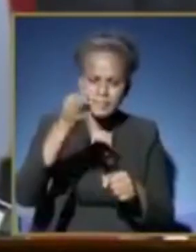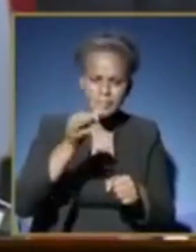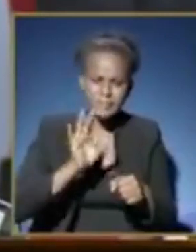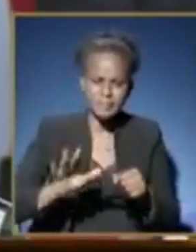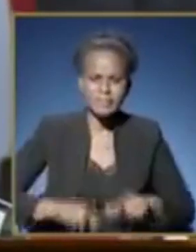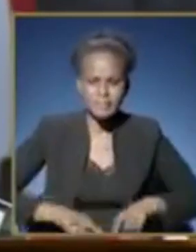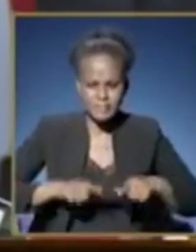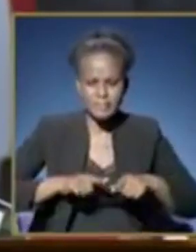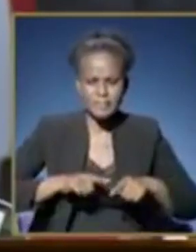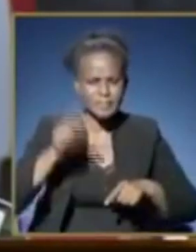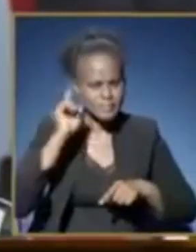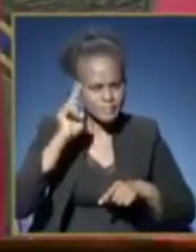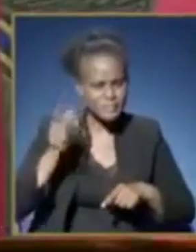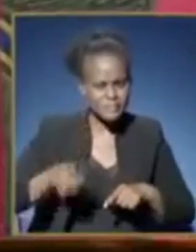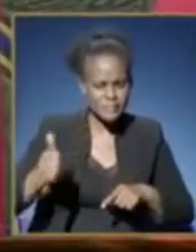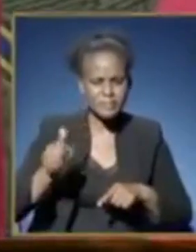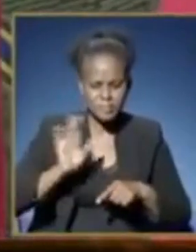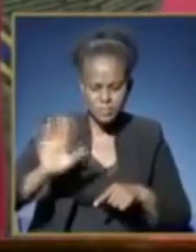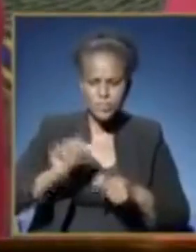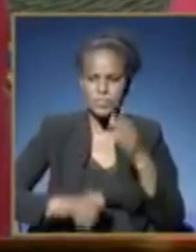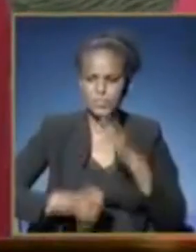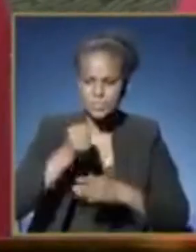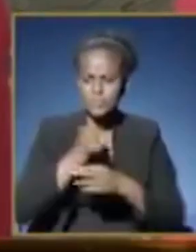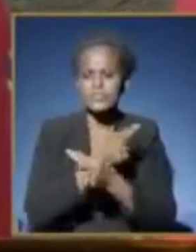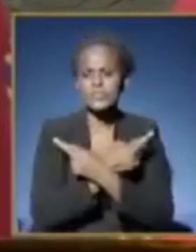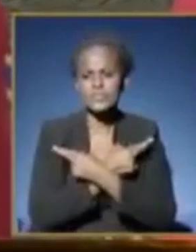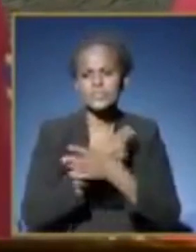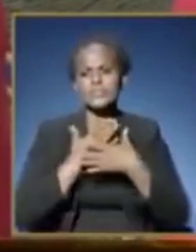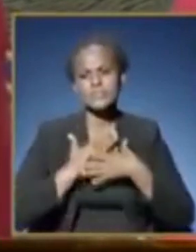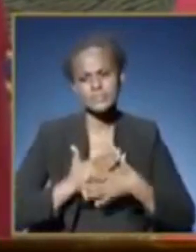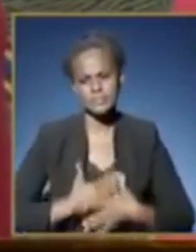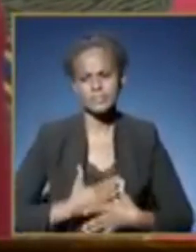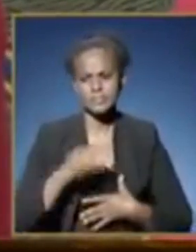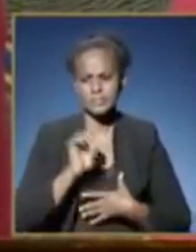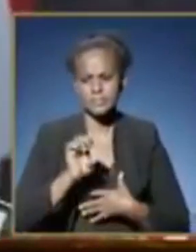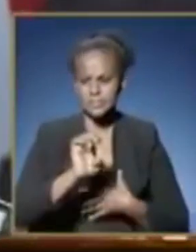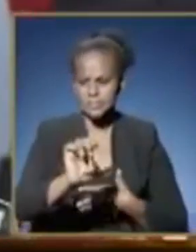history in itself. May his soul rest in eternal peace.